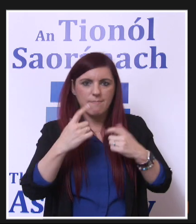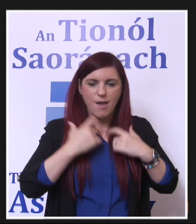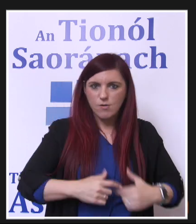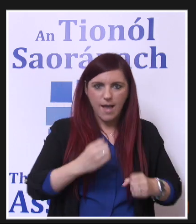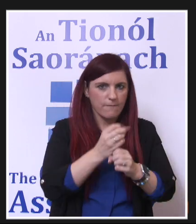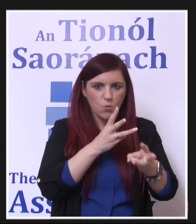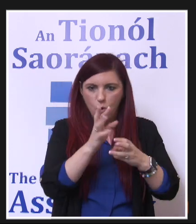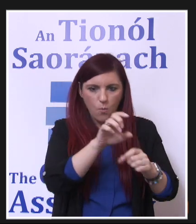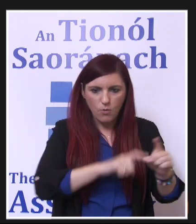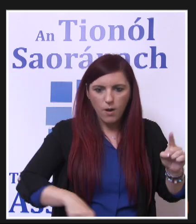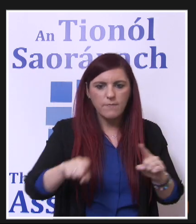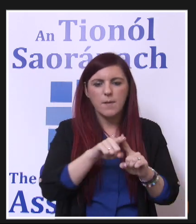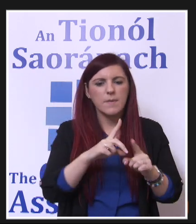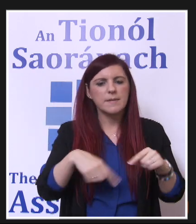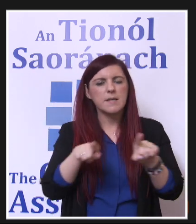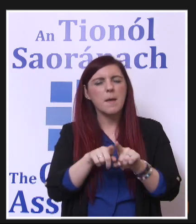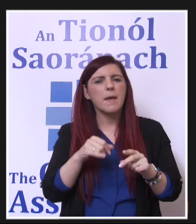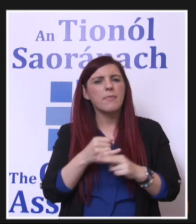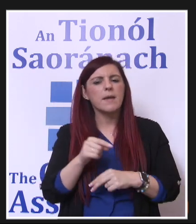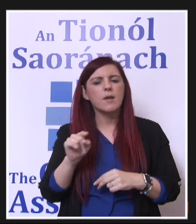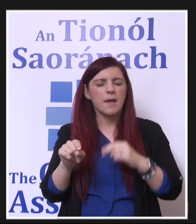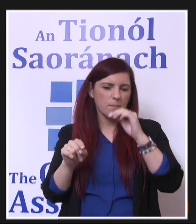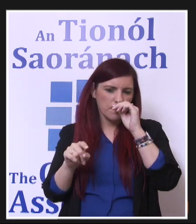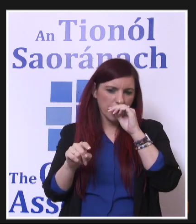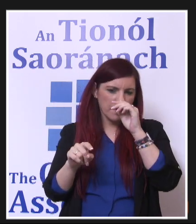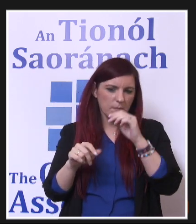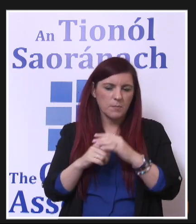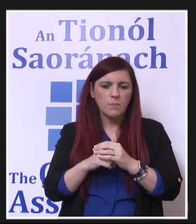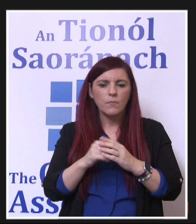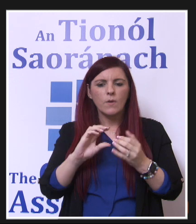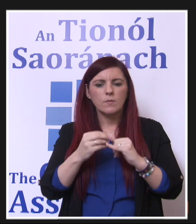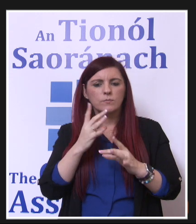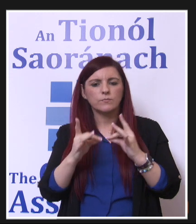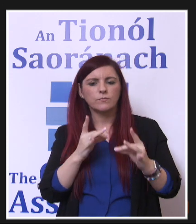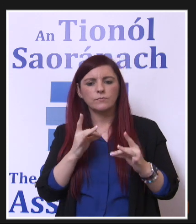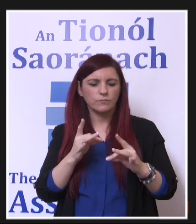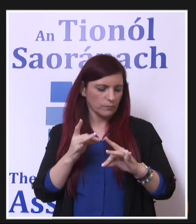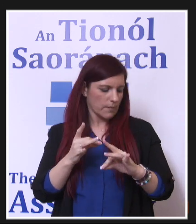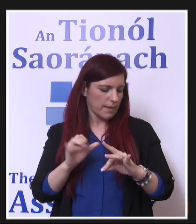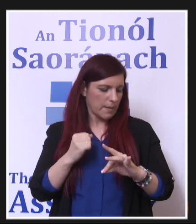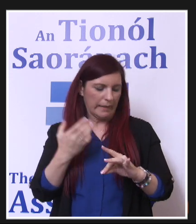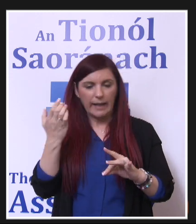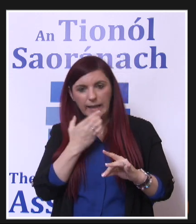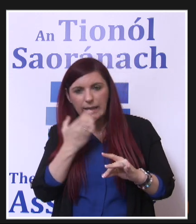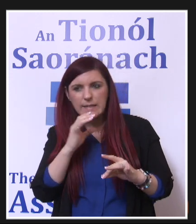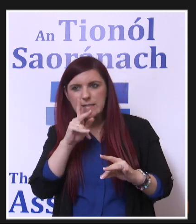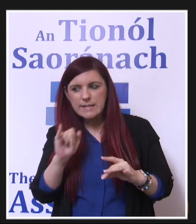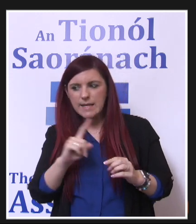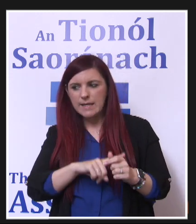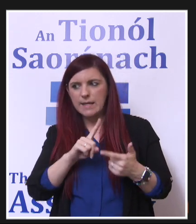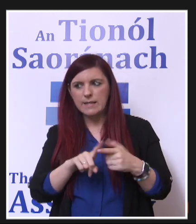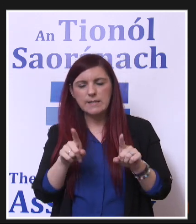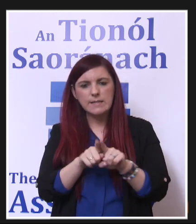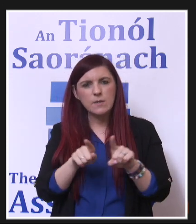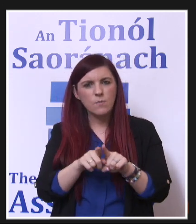example, in the field of trying to make the city clean and with a lot